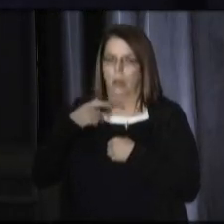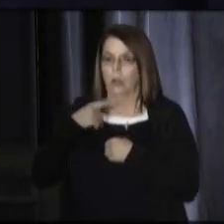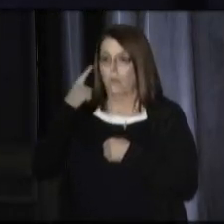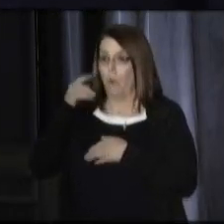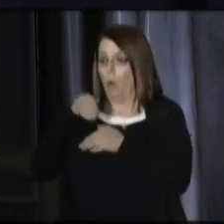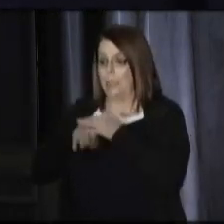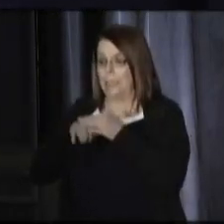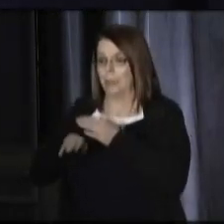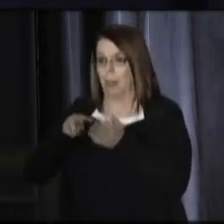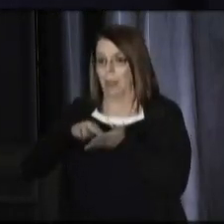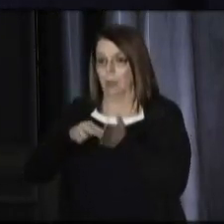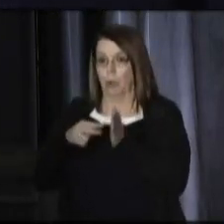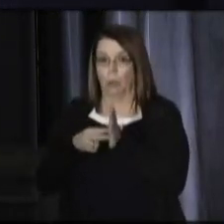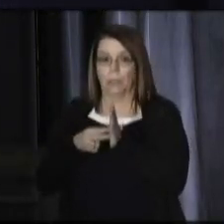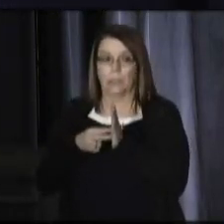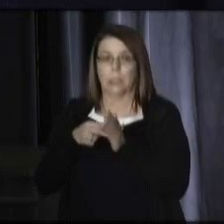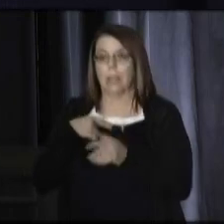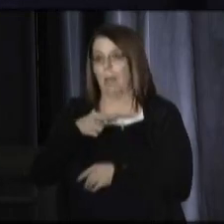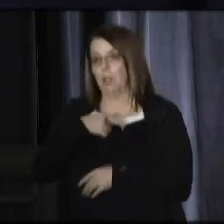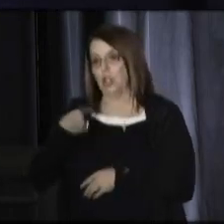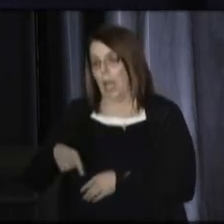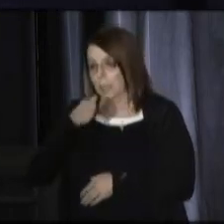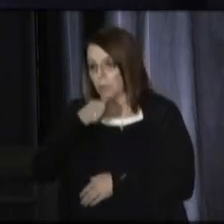then we'll be having our conversation.